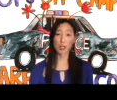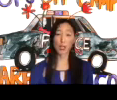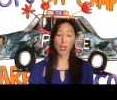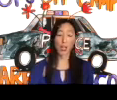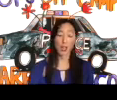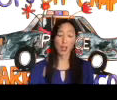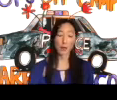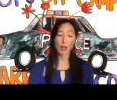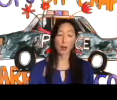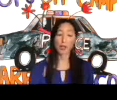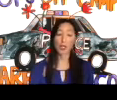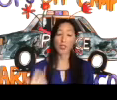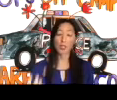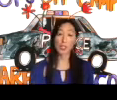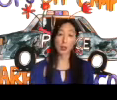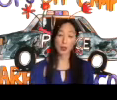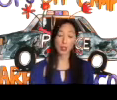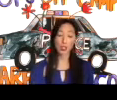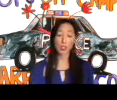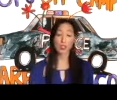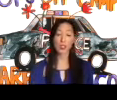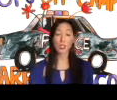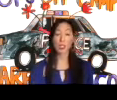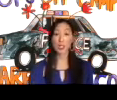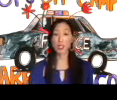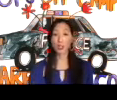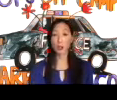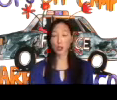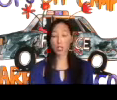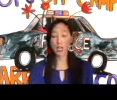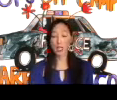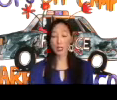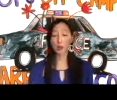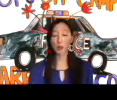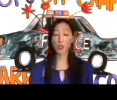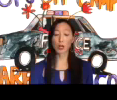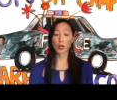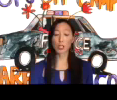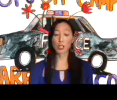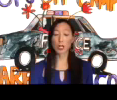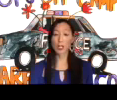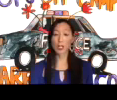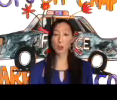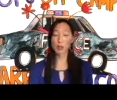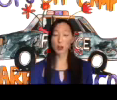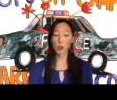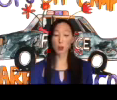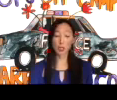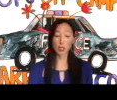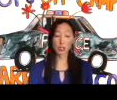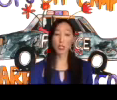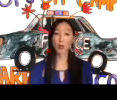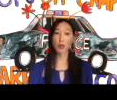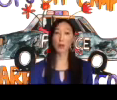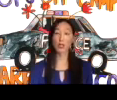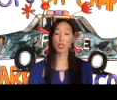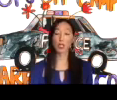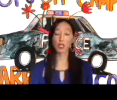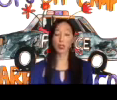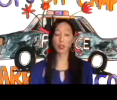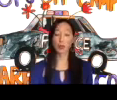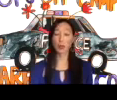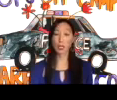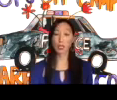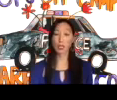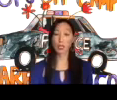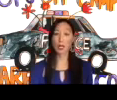on. And we can see these origins in the Chinese Exclusion Acts, which targeted Chinese women and workers, incorporating